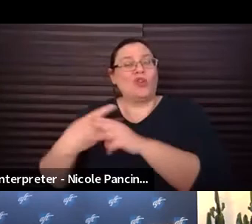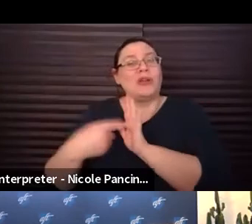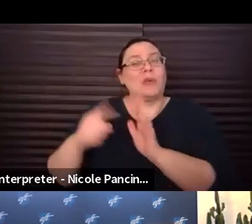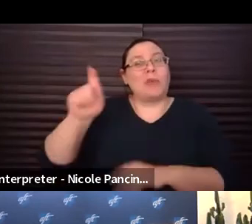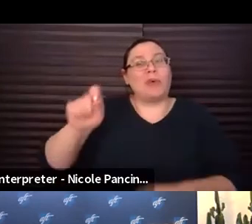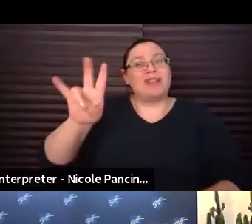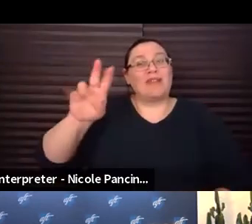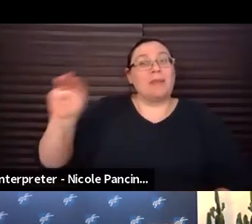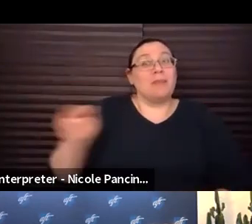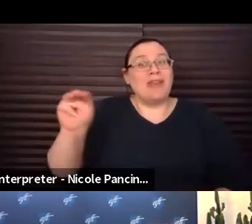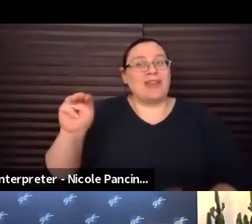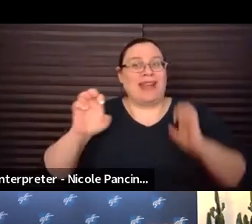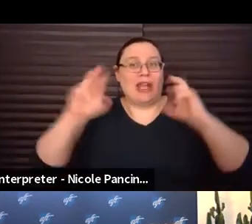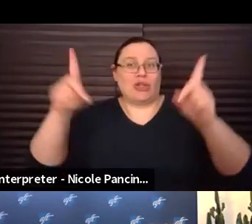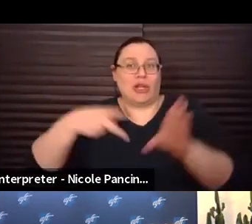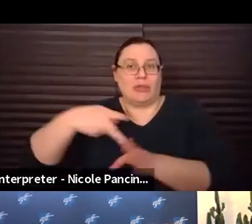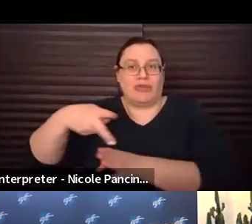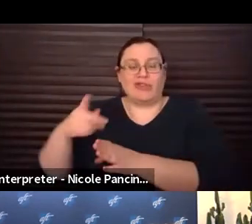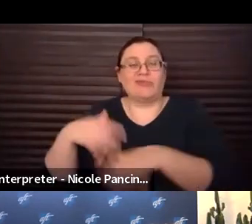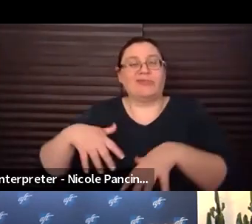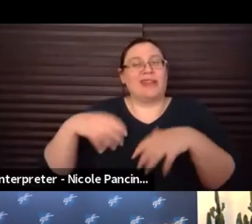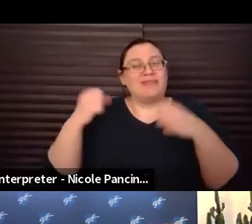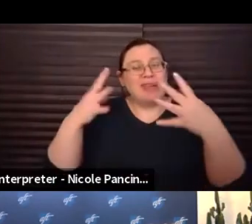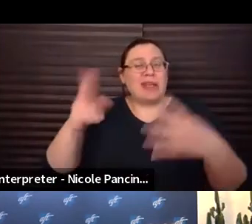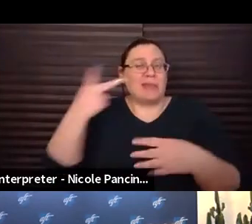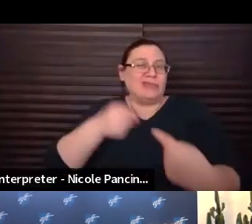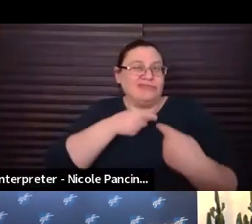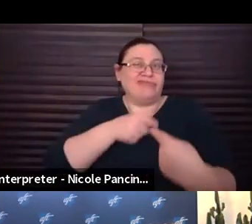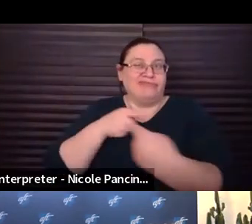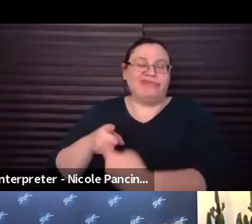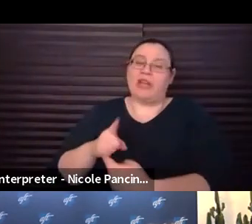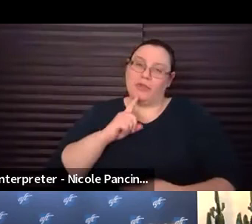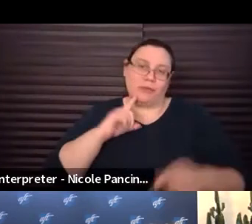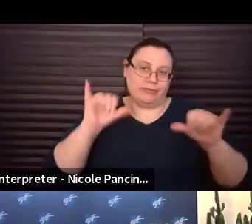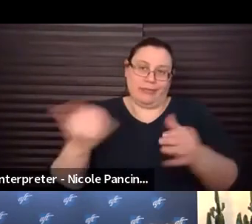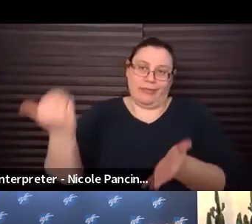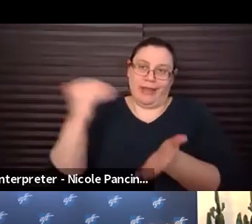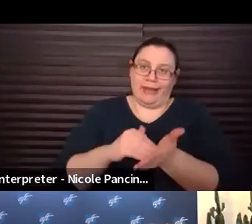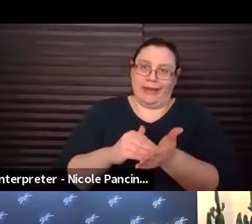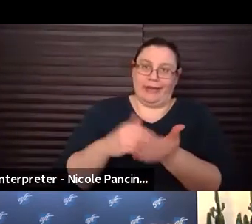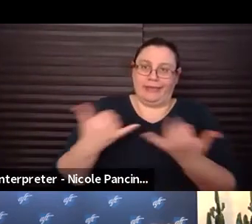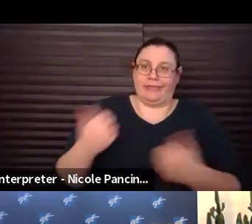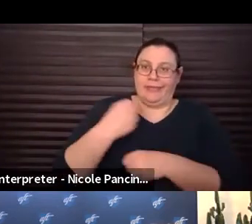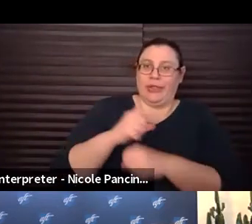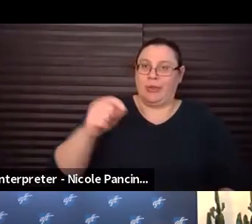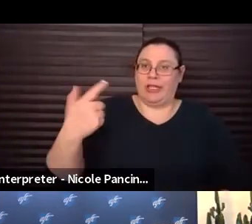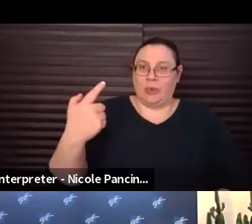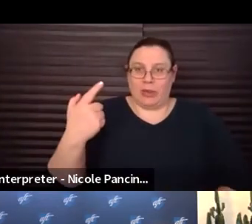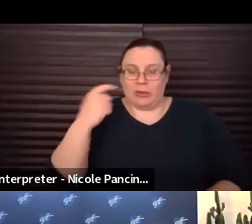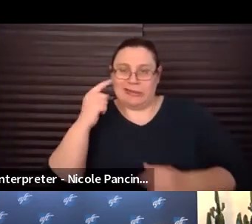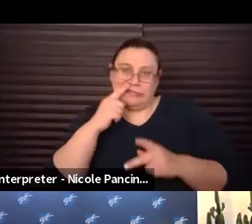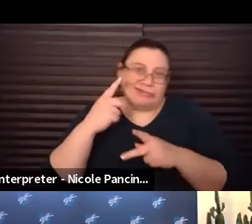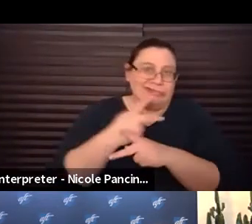education professionals. She's been through countless political battles, and I'm sure it's going to be the same again in 2021 as we navigate reopening